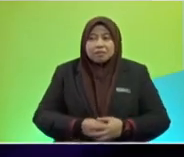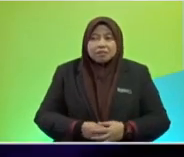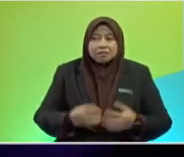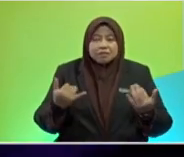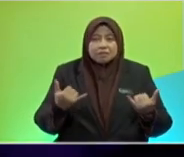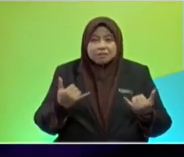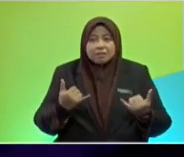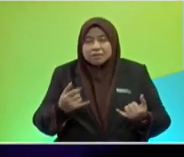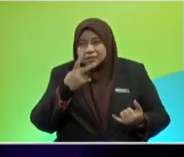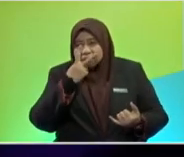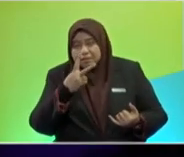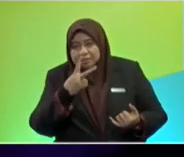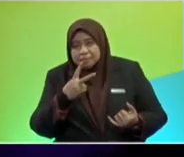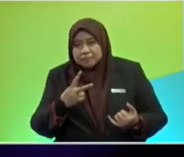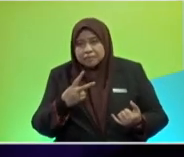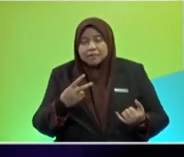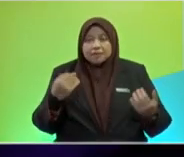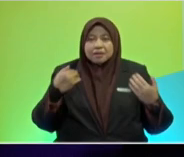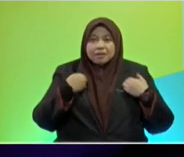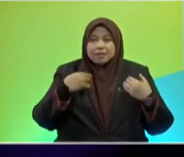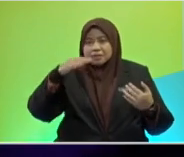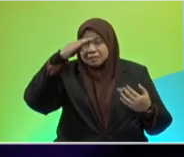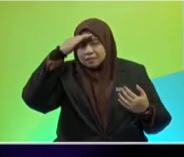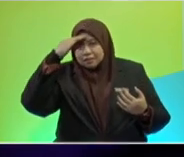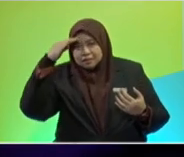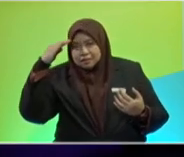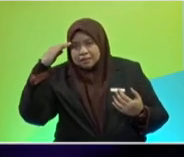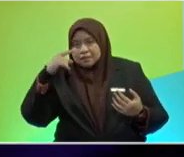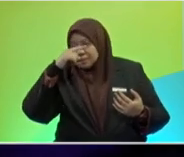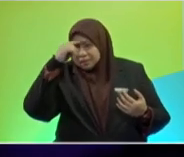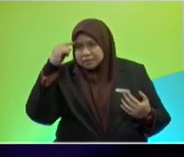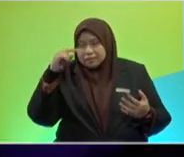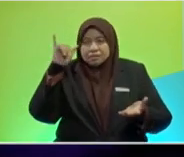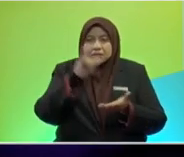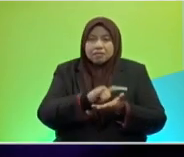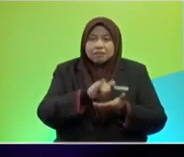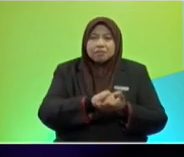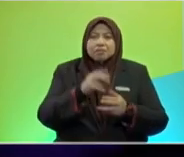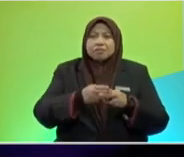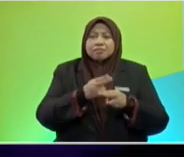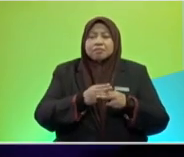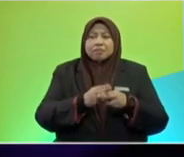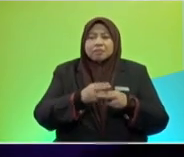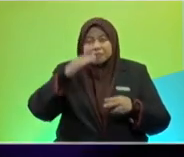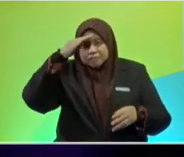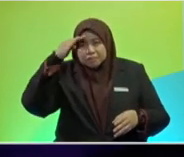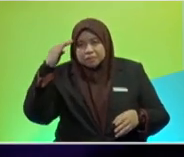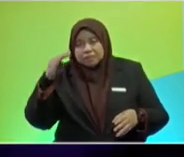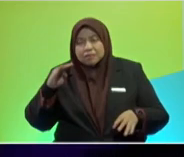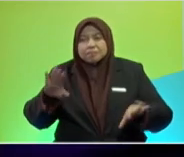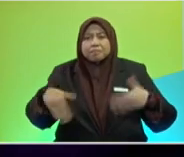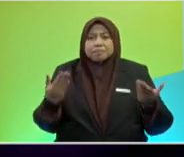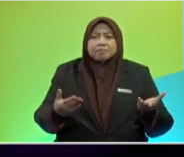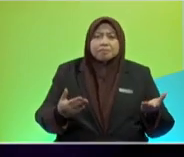Now, can you see that black thing behind there? Okay. That is actually the shadow. Why is shadow formed? That